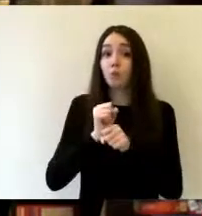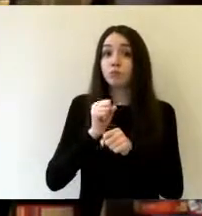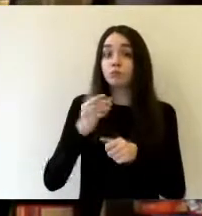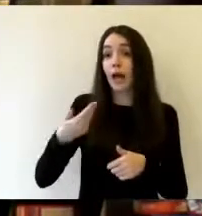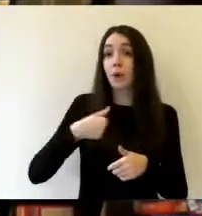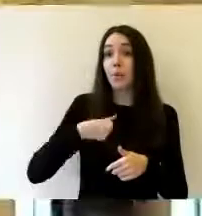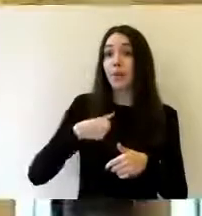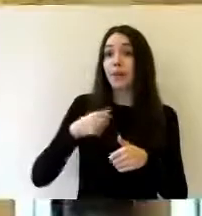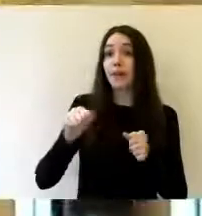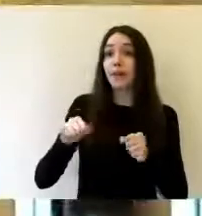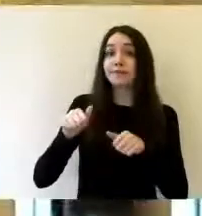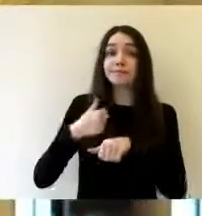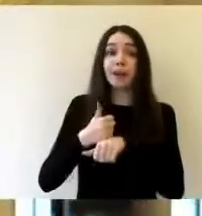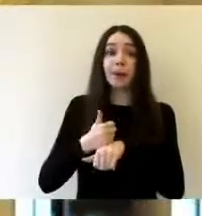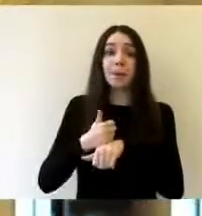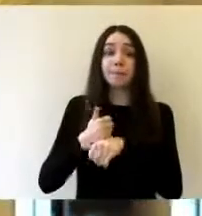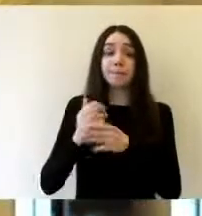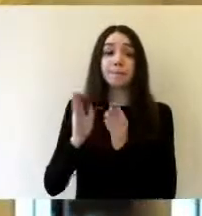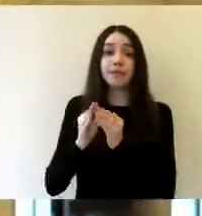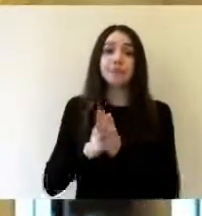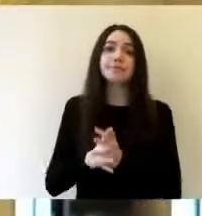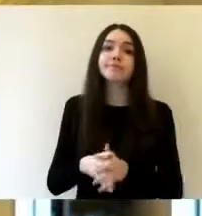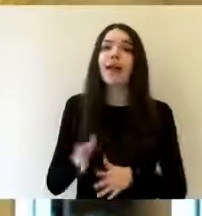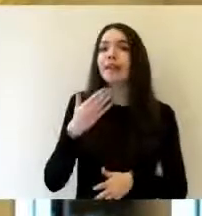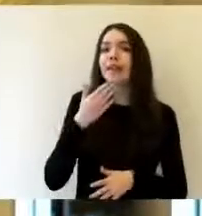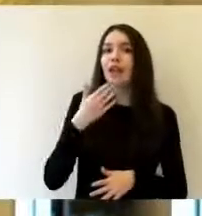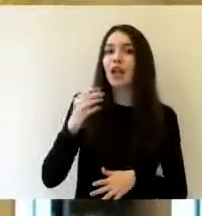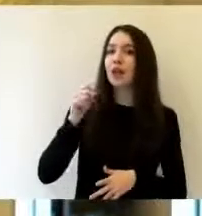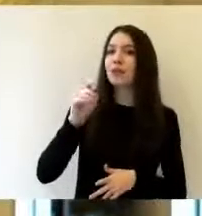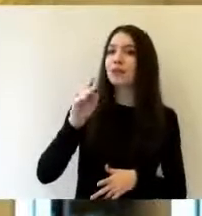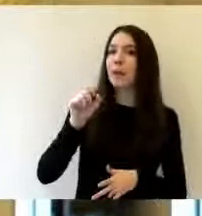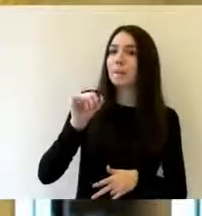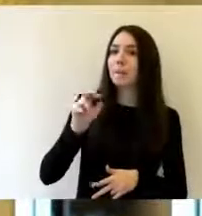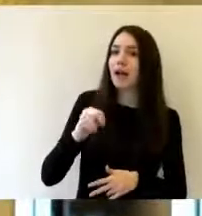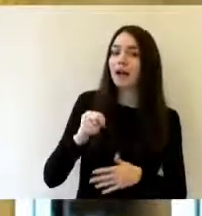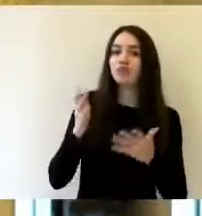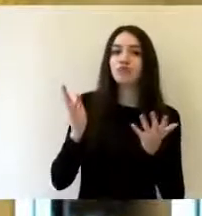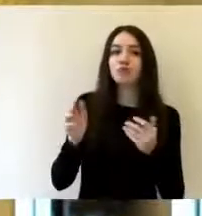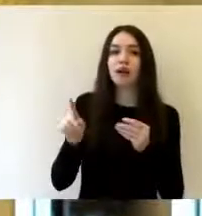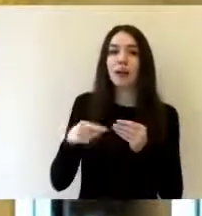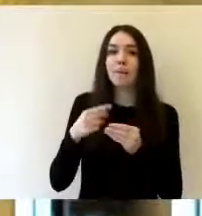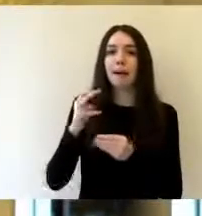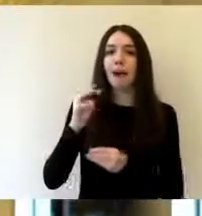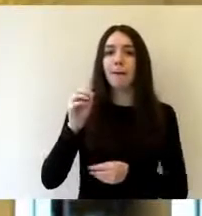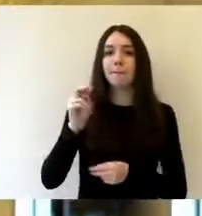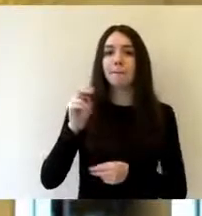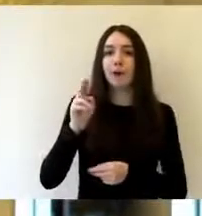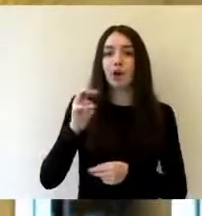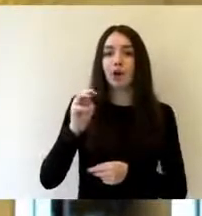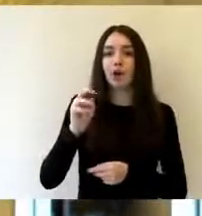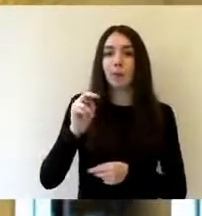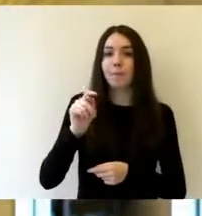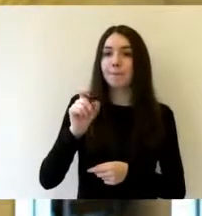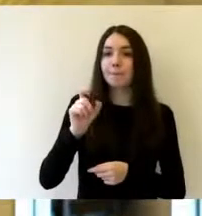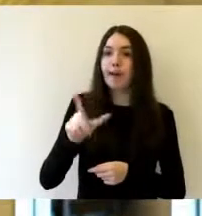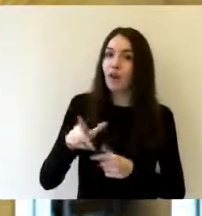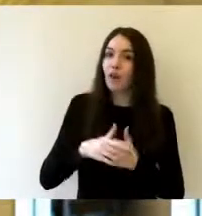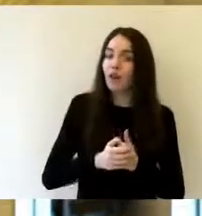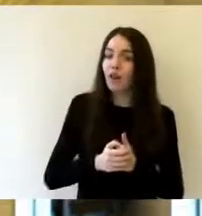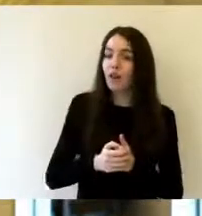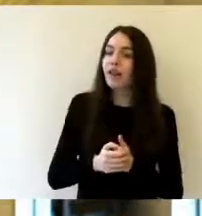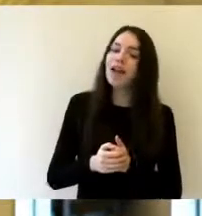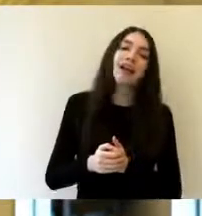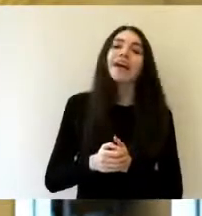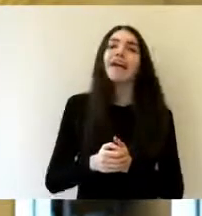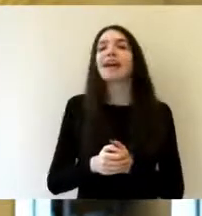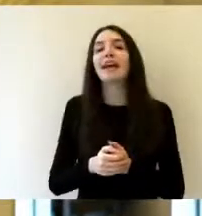good. Thank you so much, Sebastian, for spending time with us and talking to us about Monumental. Thank you. We loved it.